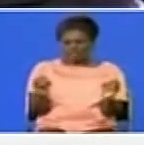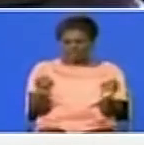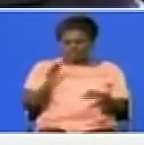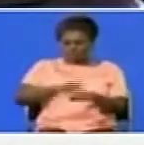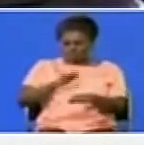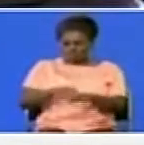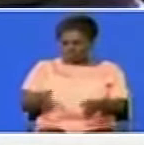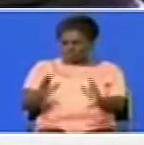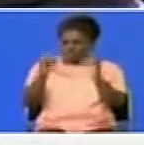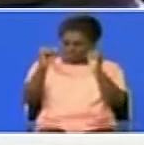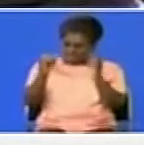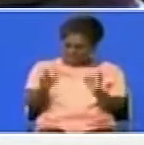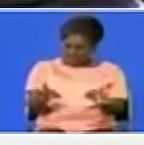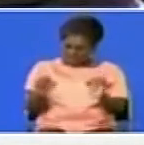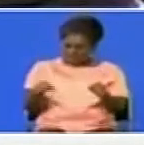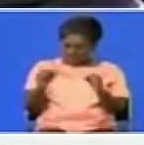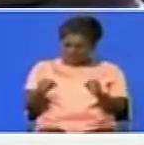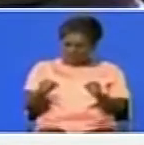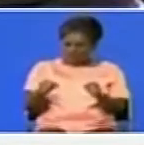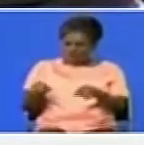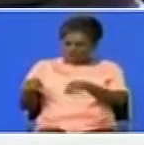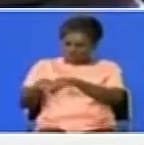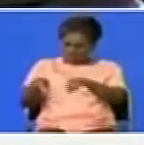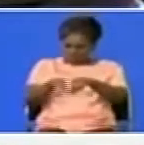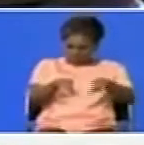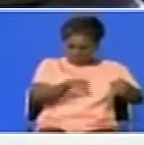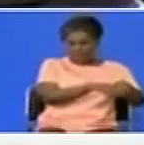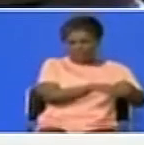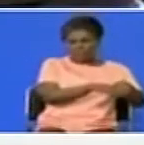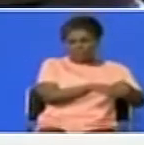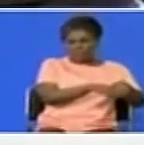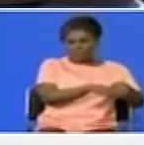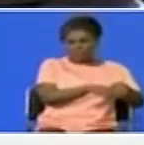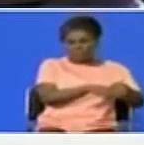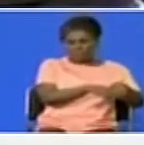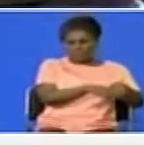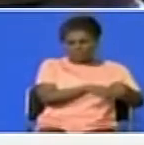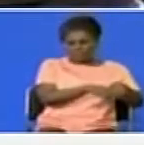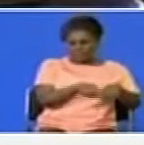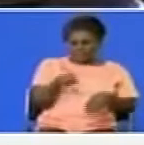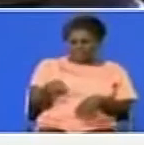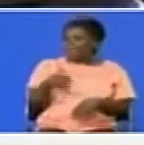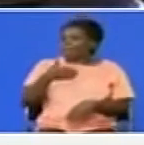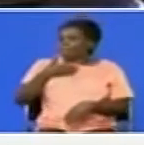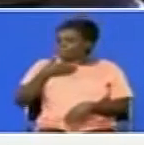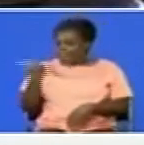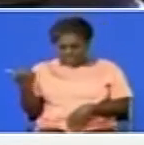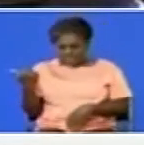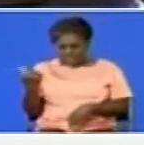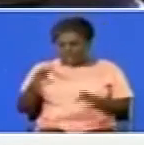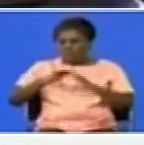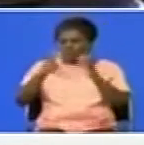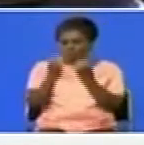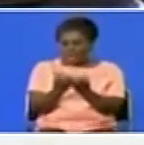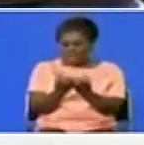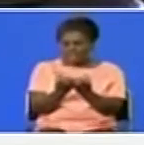And if we can pump to them fuel via the pipeline infrastructure, that for me is a